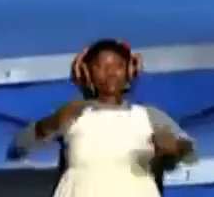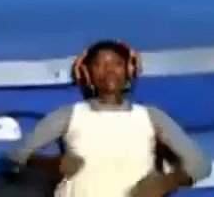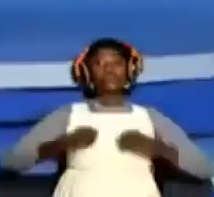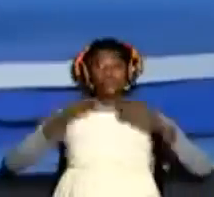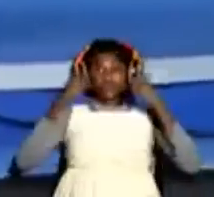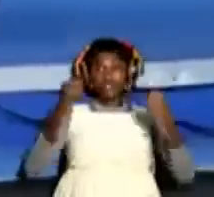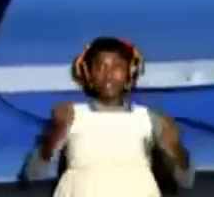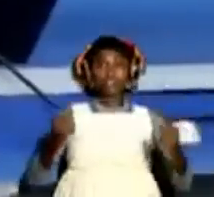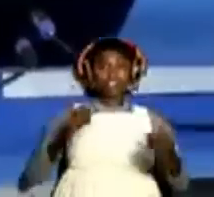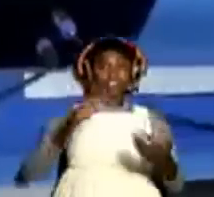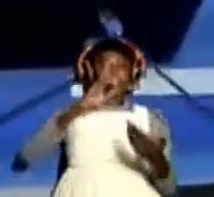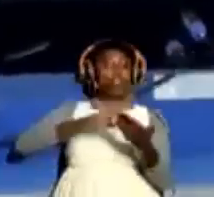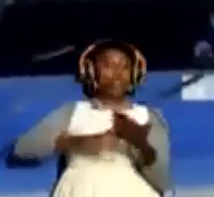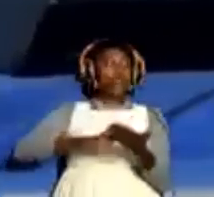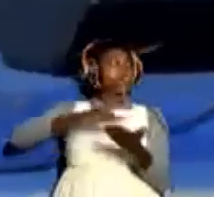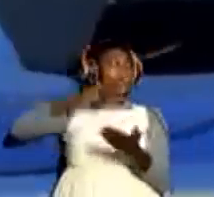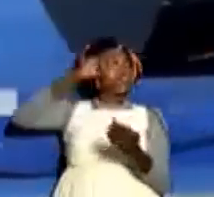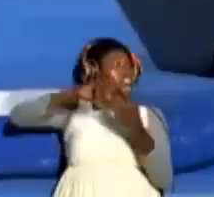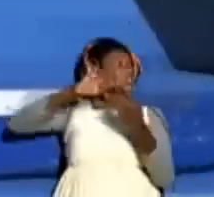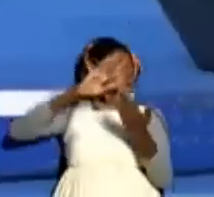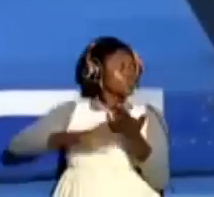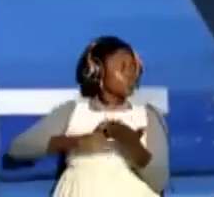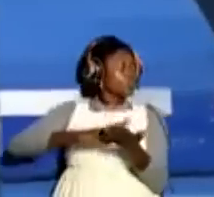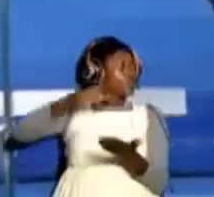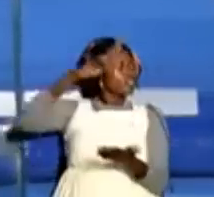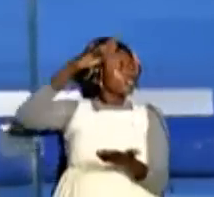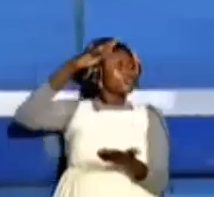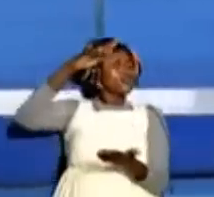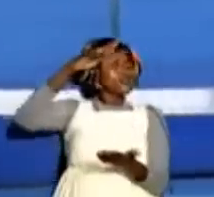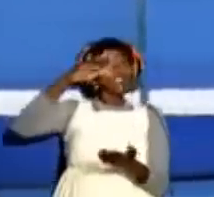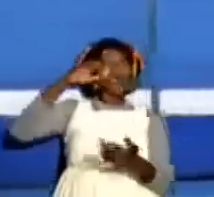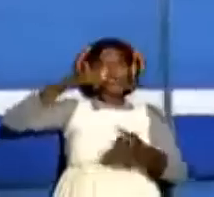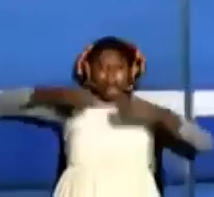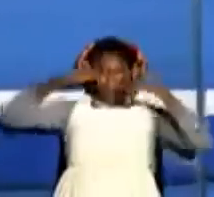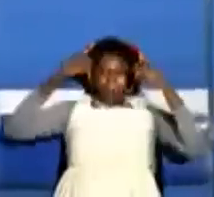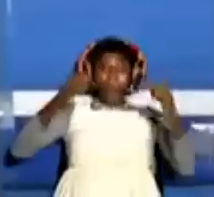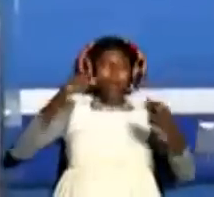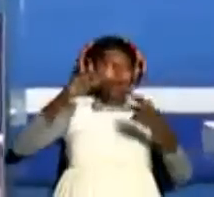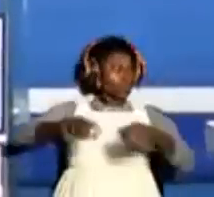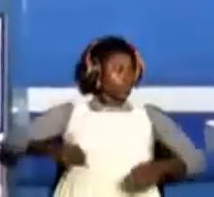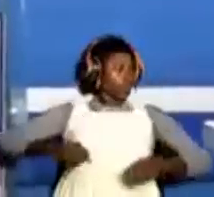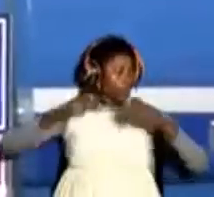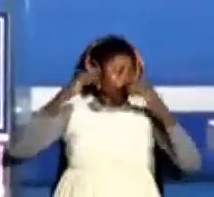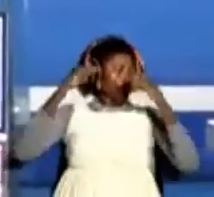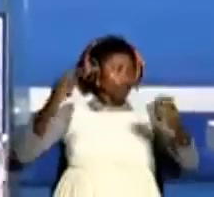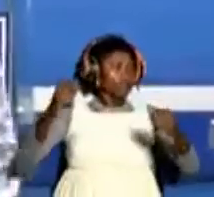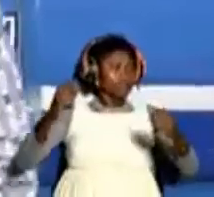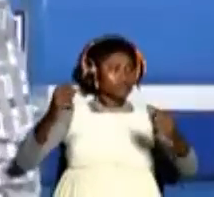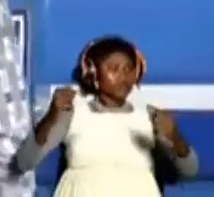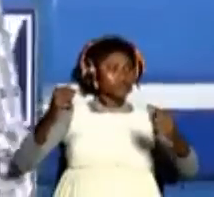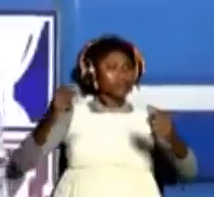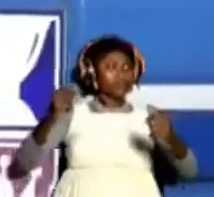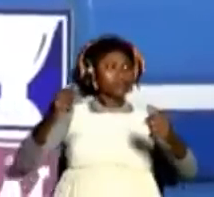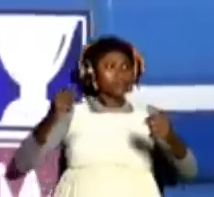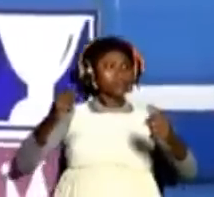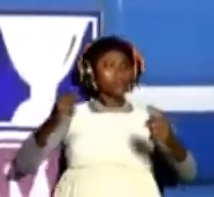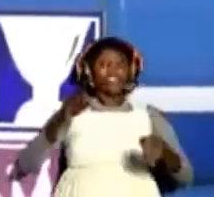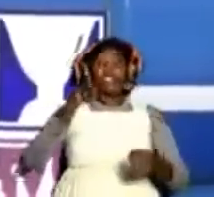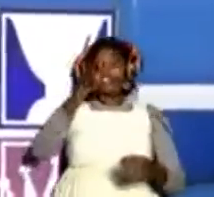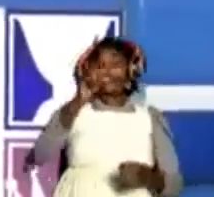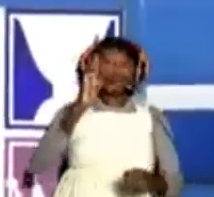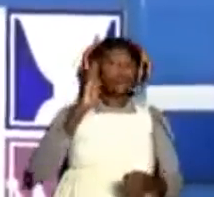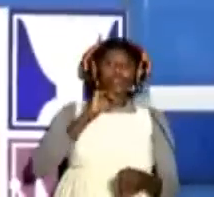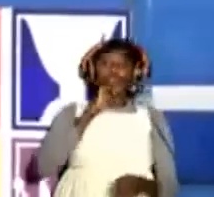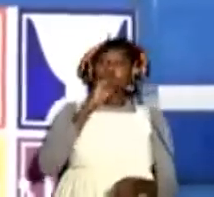Amen. From glory to glory. Amen. From power to power. Amen. You will